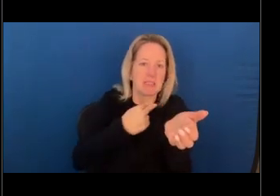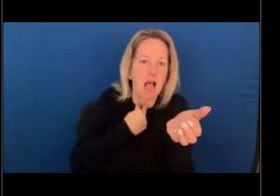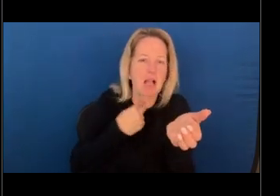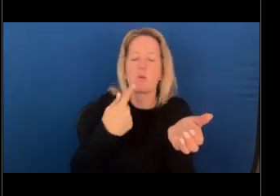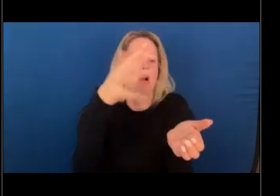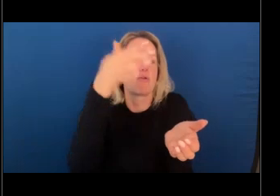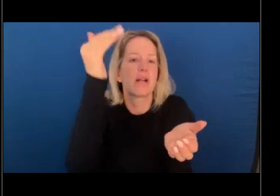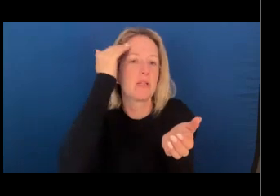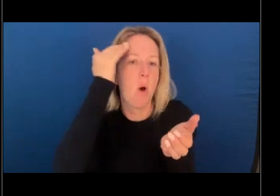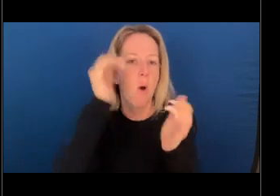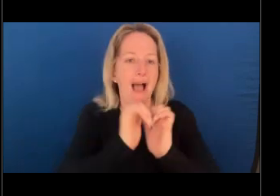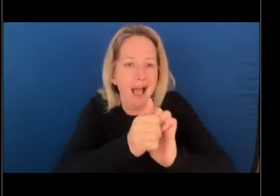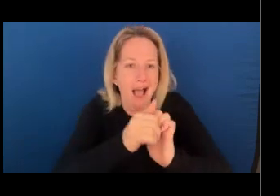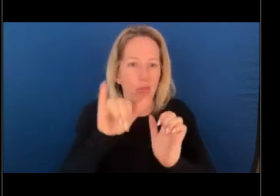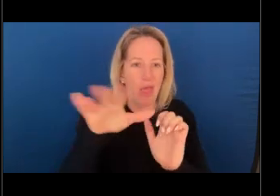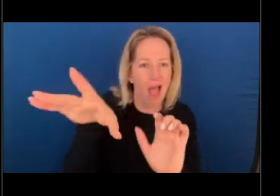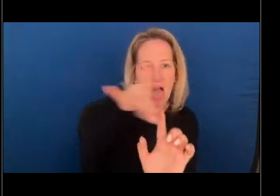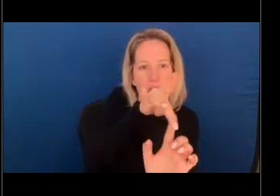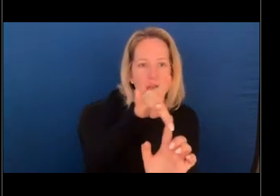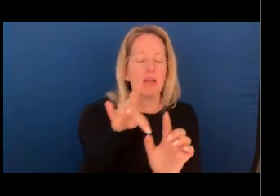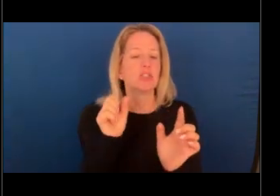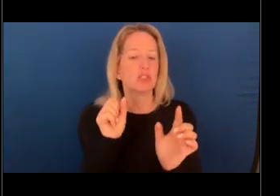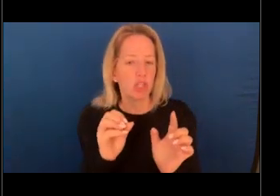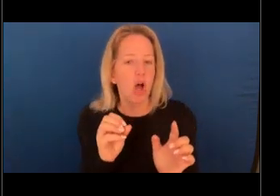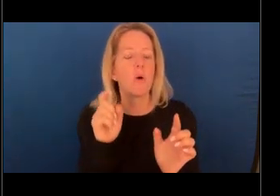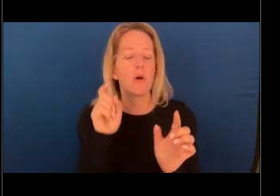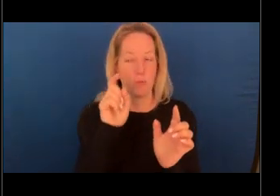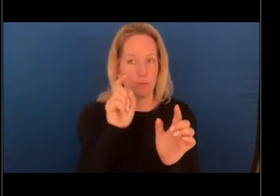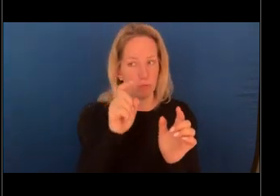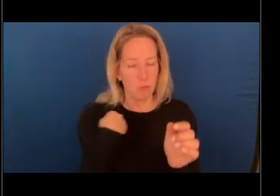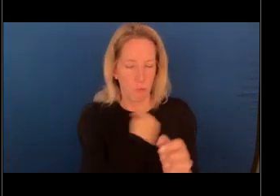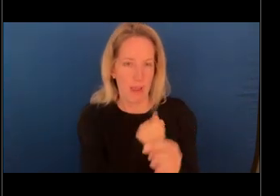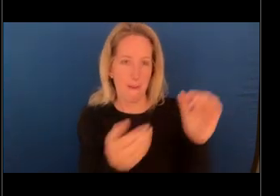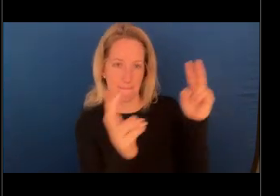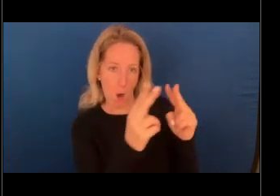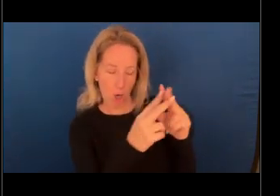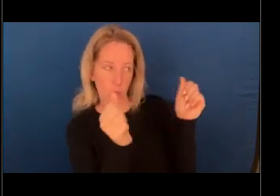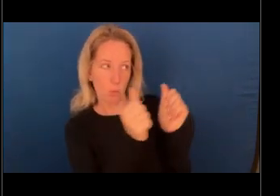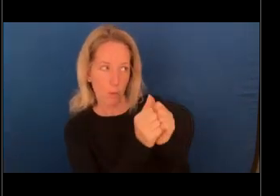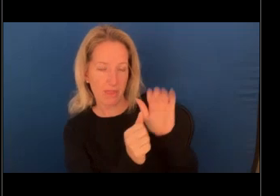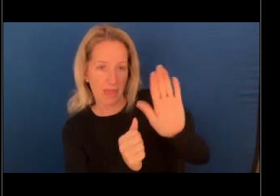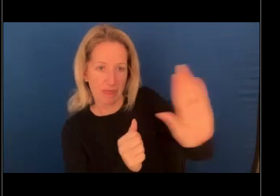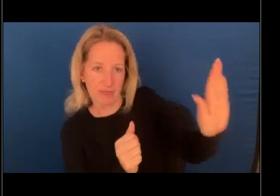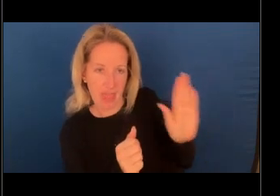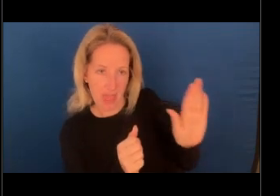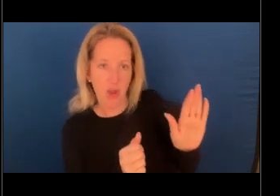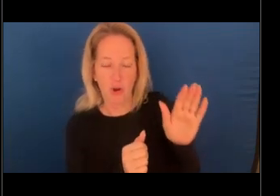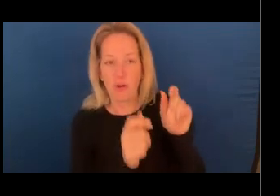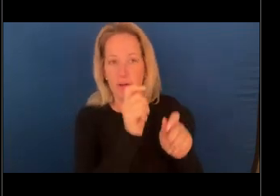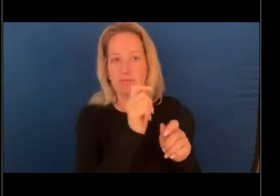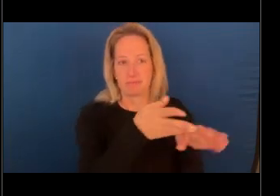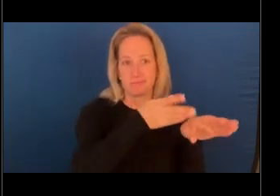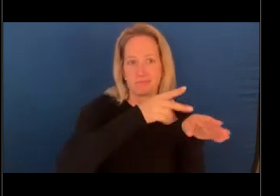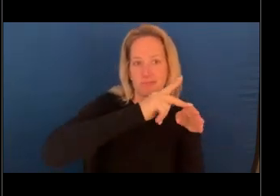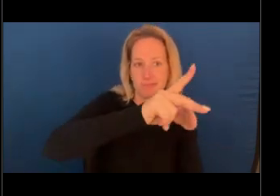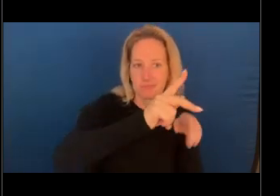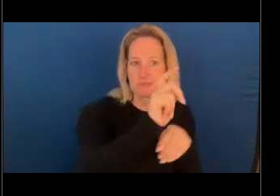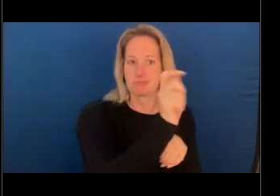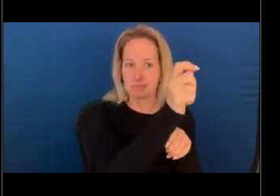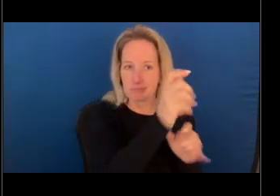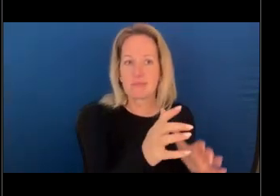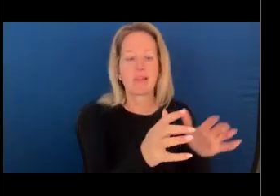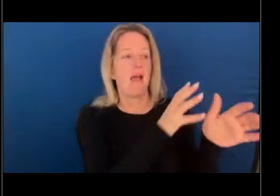partnering with fishermen, taking that robotic system out on a fishing vessel, going to some of their hang numbers, and removing those nets.